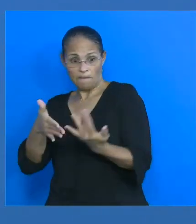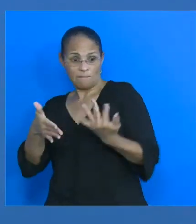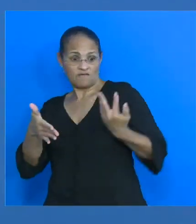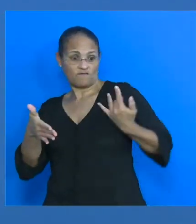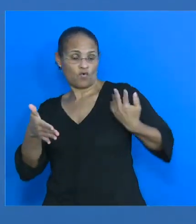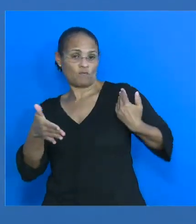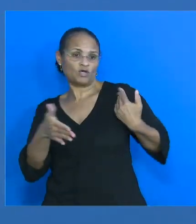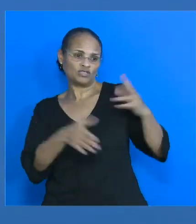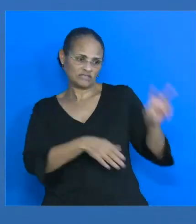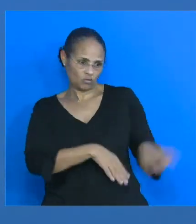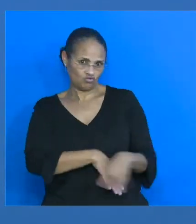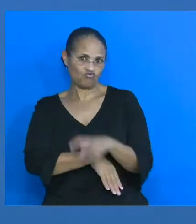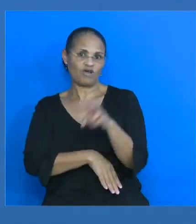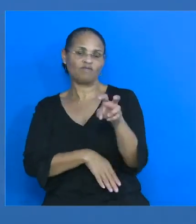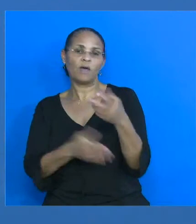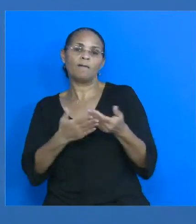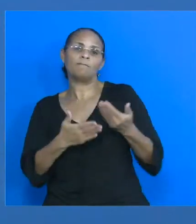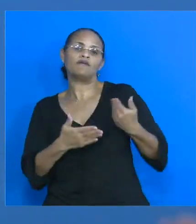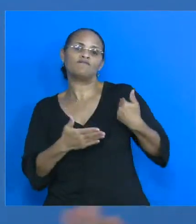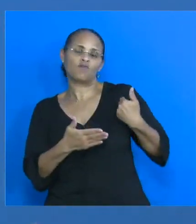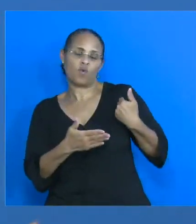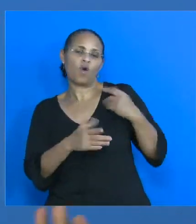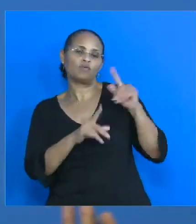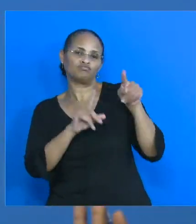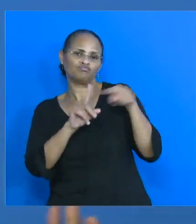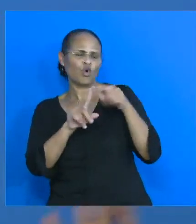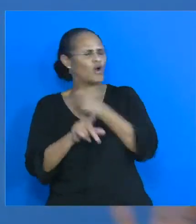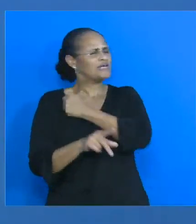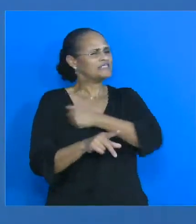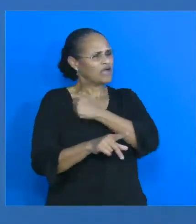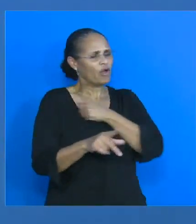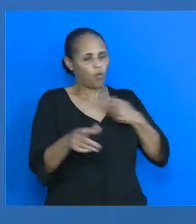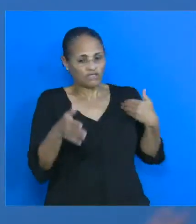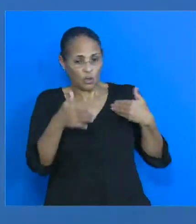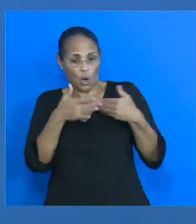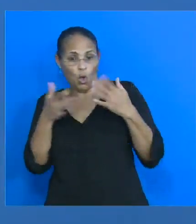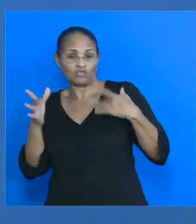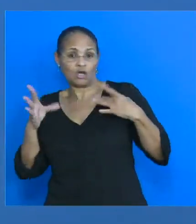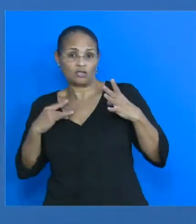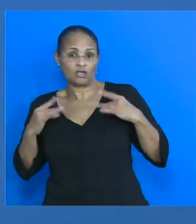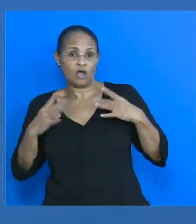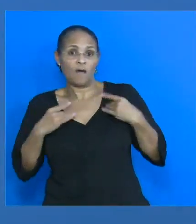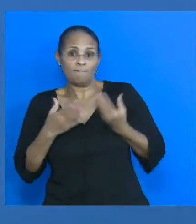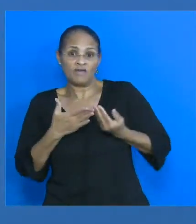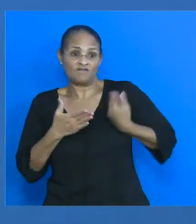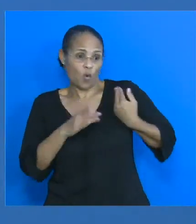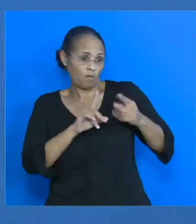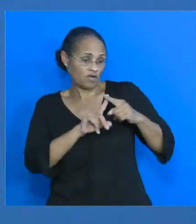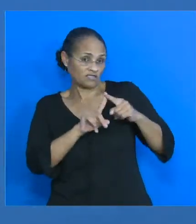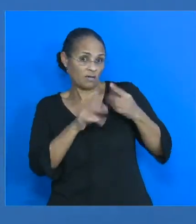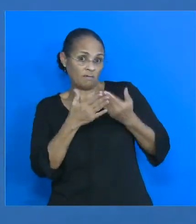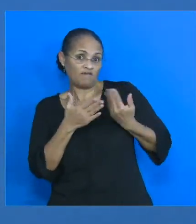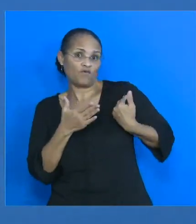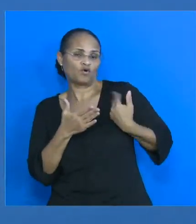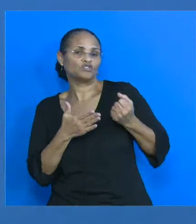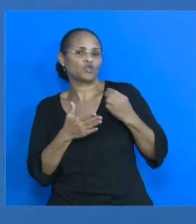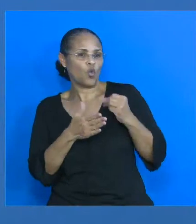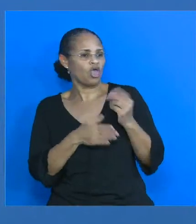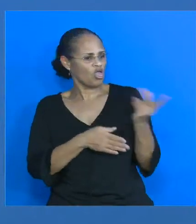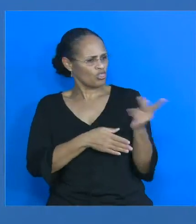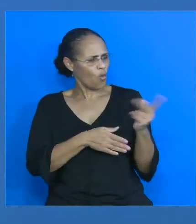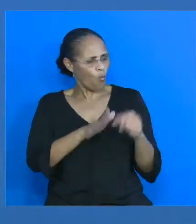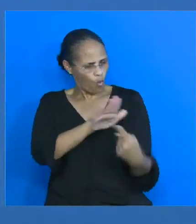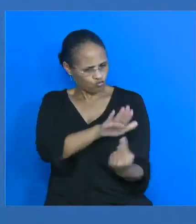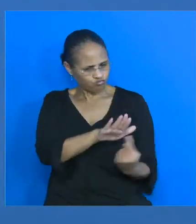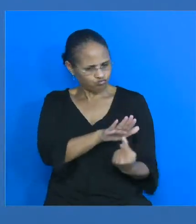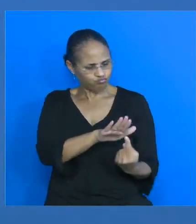traveling with someone who was previously confirmed, it was a close contact with someone who's previously confirmed as positive. So they were in quarantine. So they